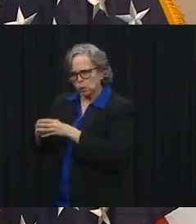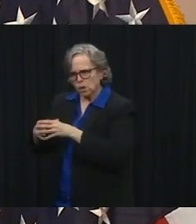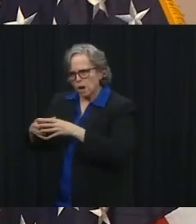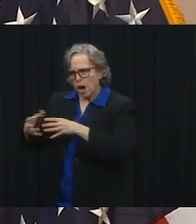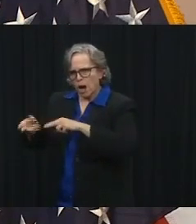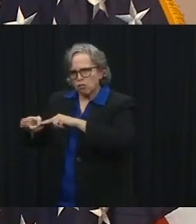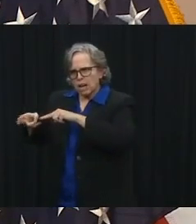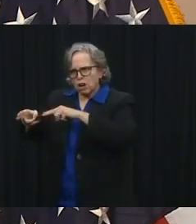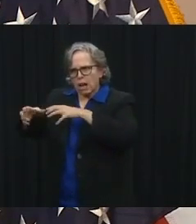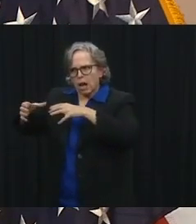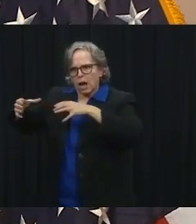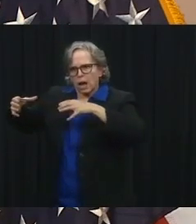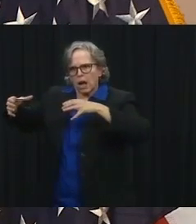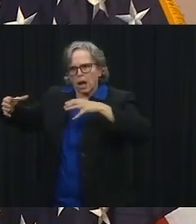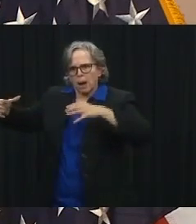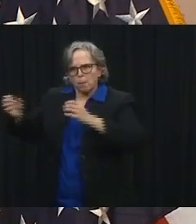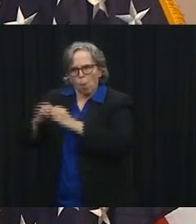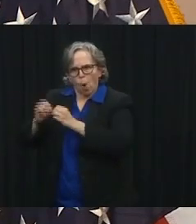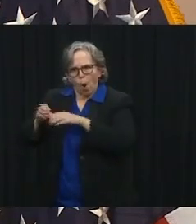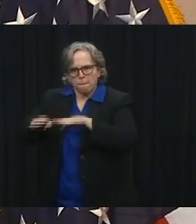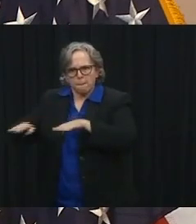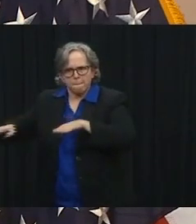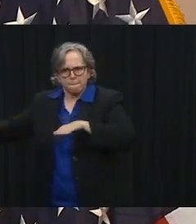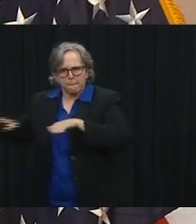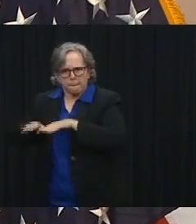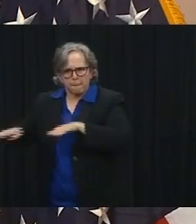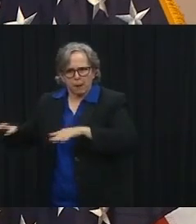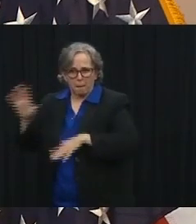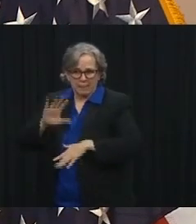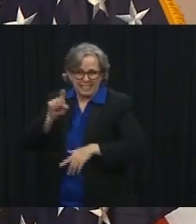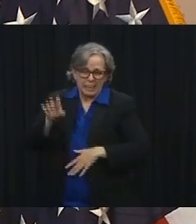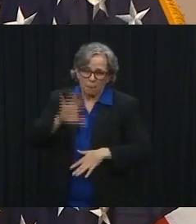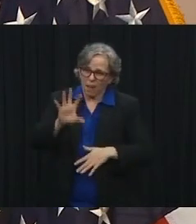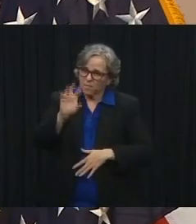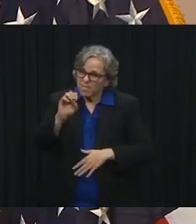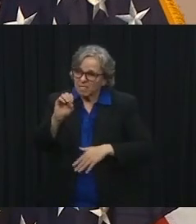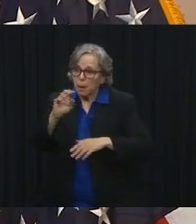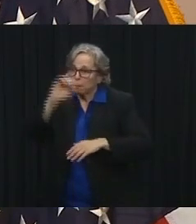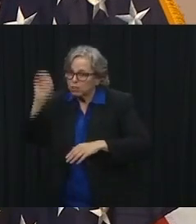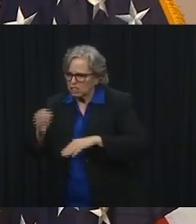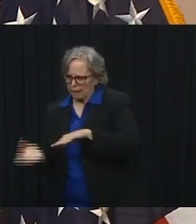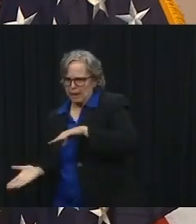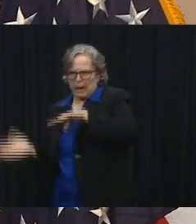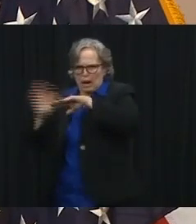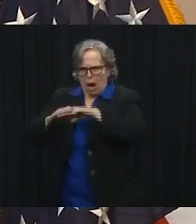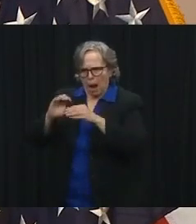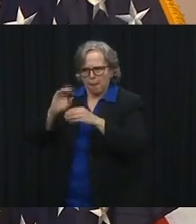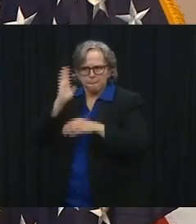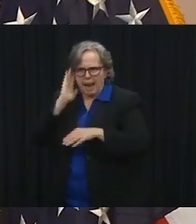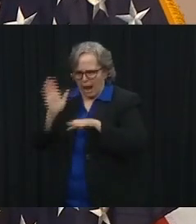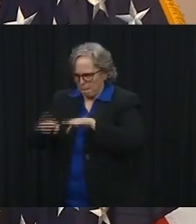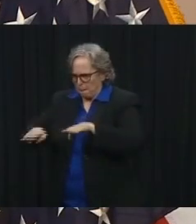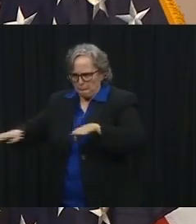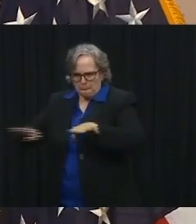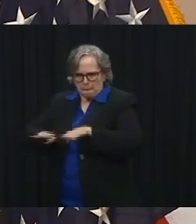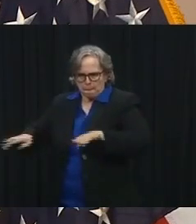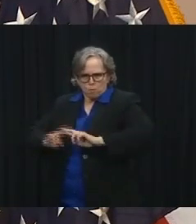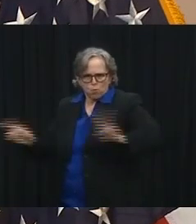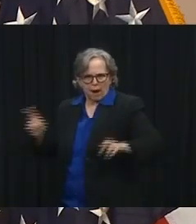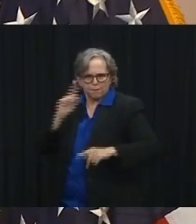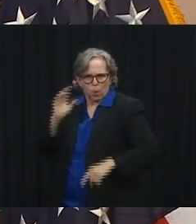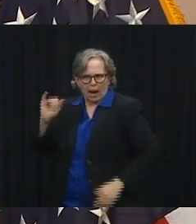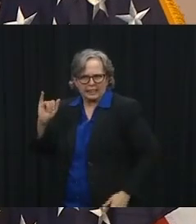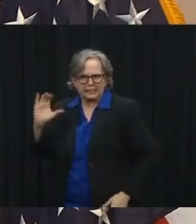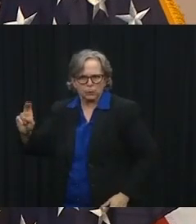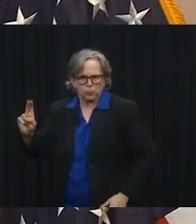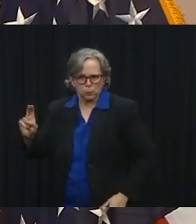capacity by 50%, and our hospitals are hard at work doing that. And we will be looking at things, you'll hear more in the news in the